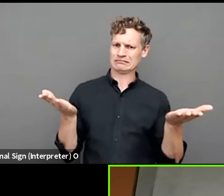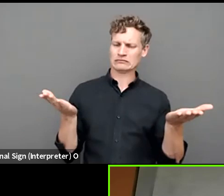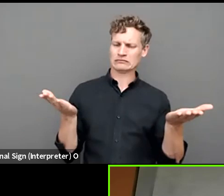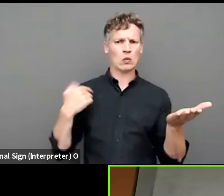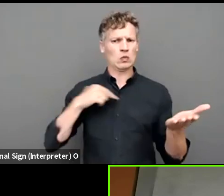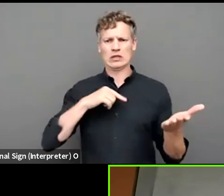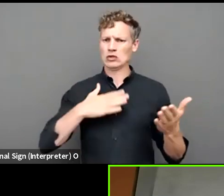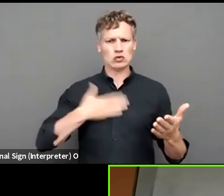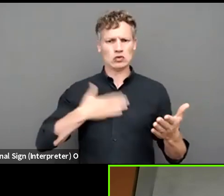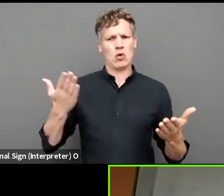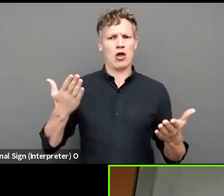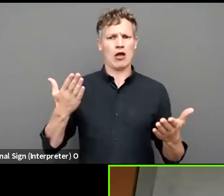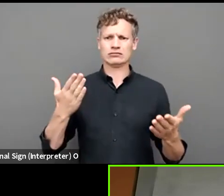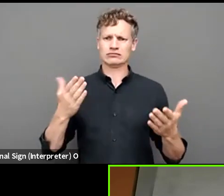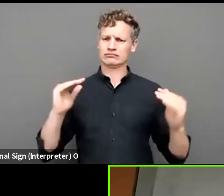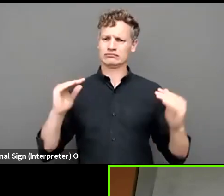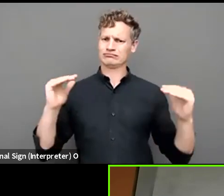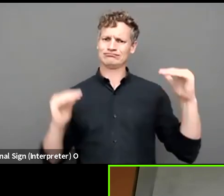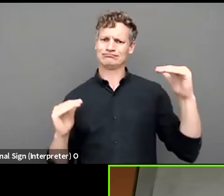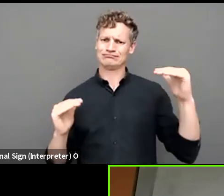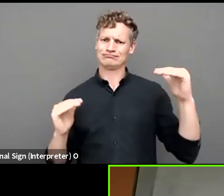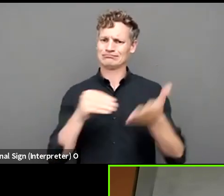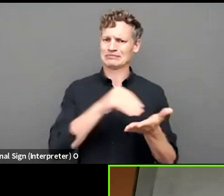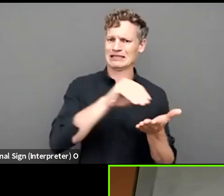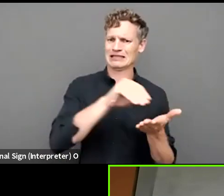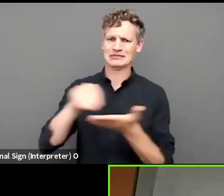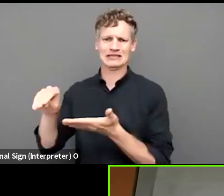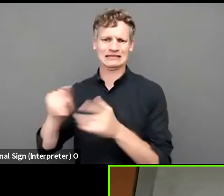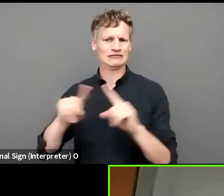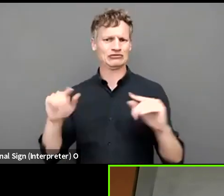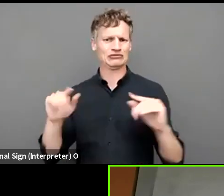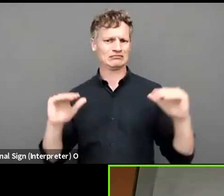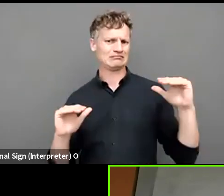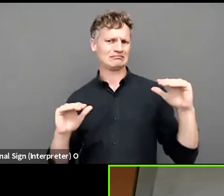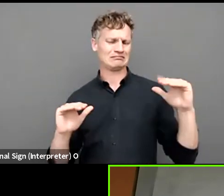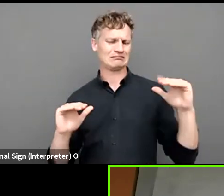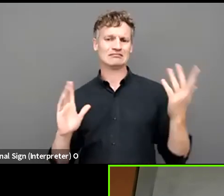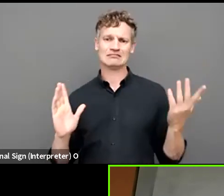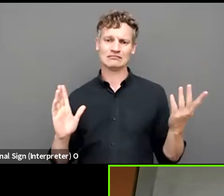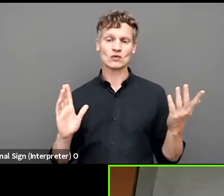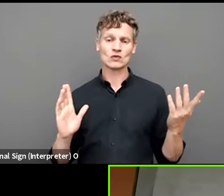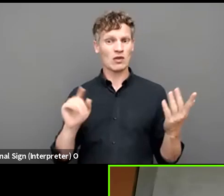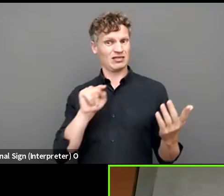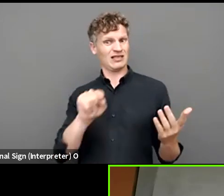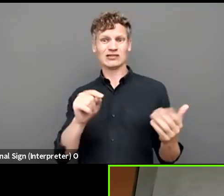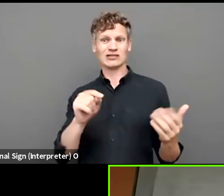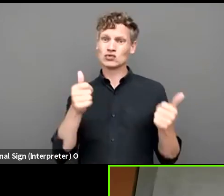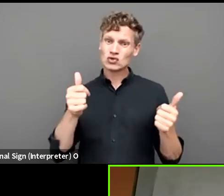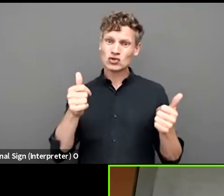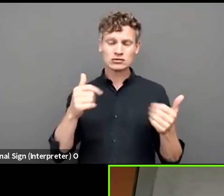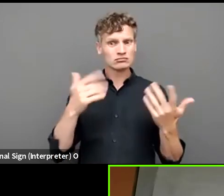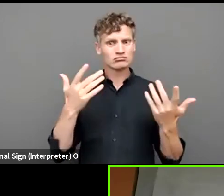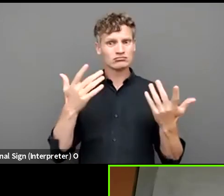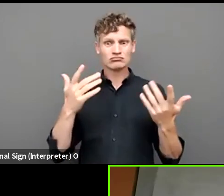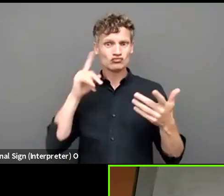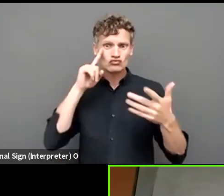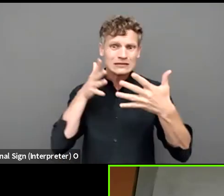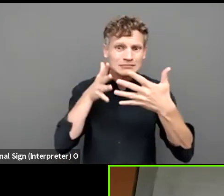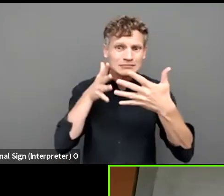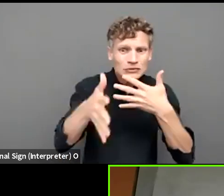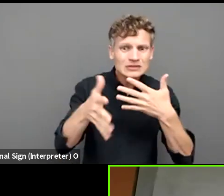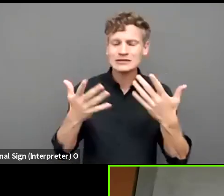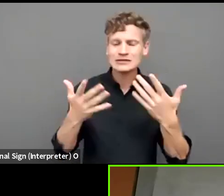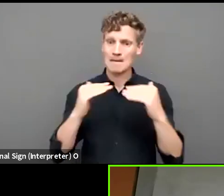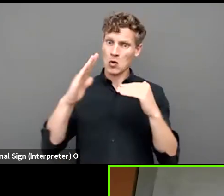and again, you will get that back in transparency and in more women feeling encouraged and